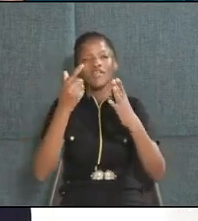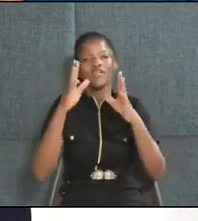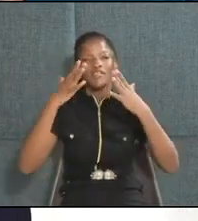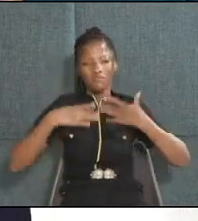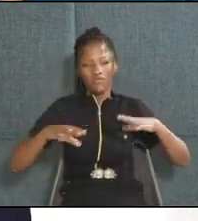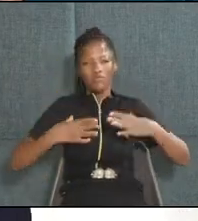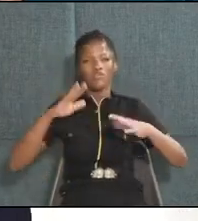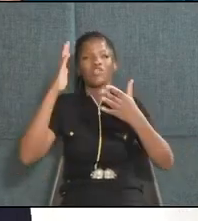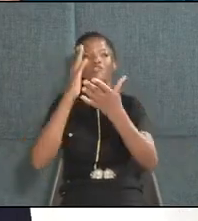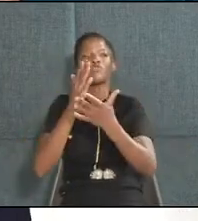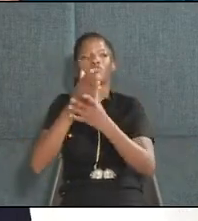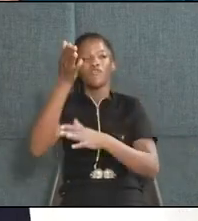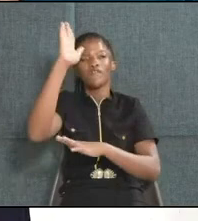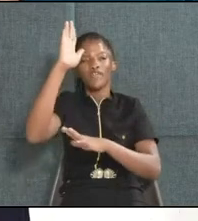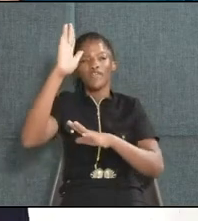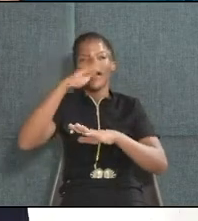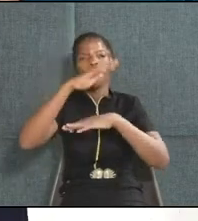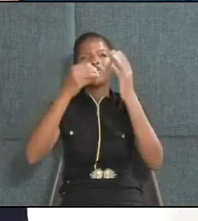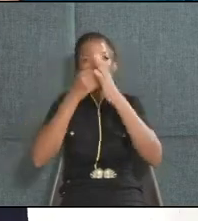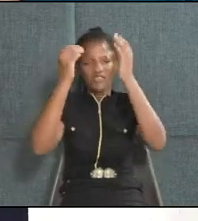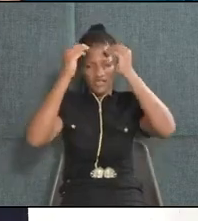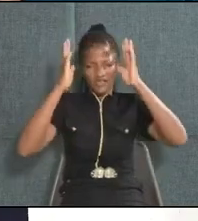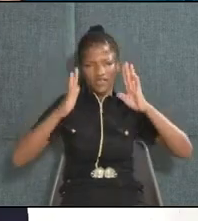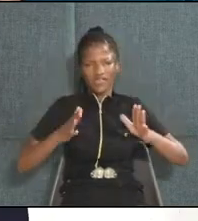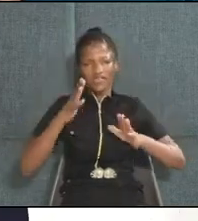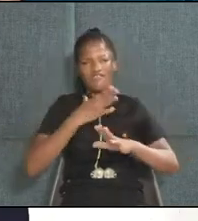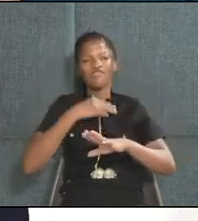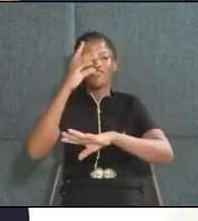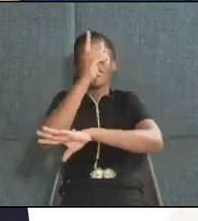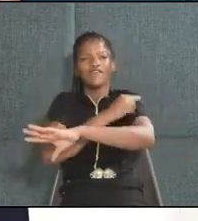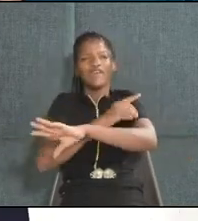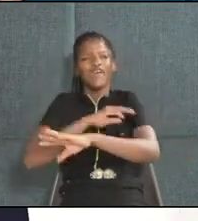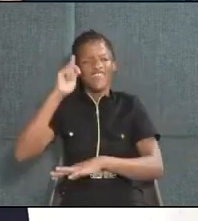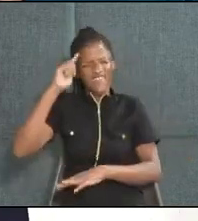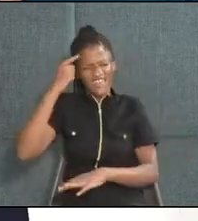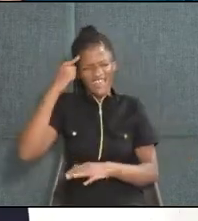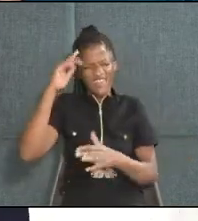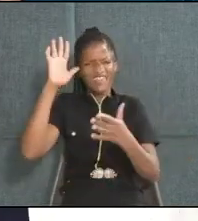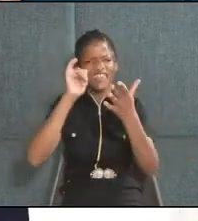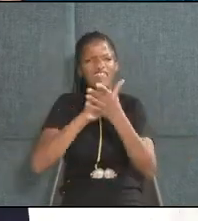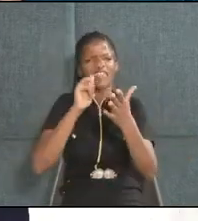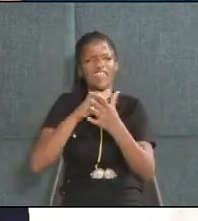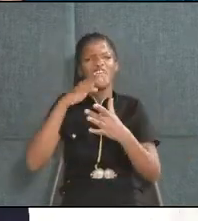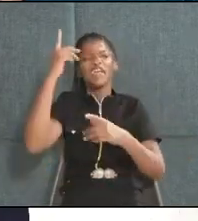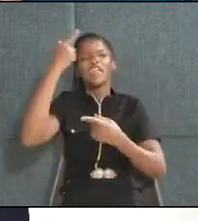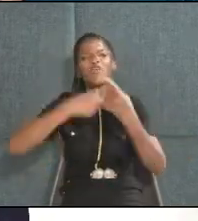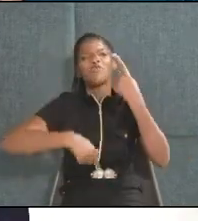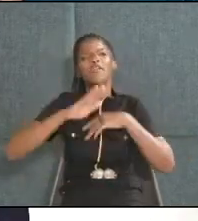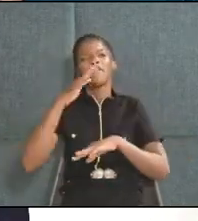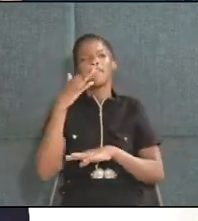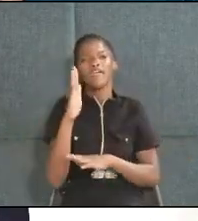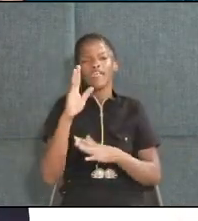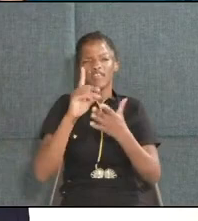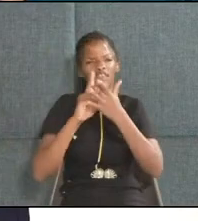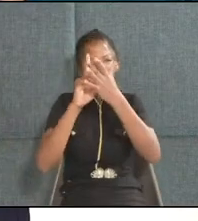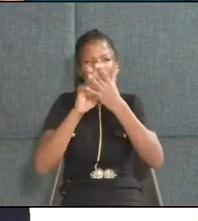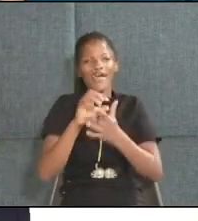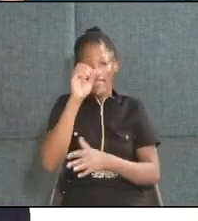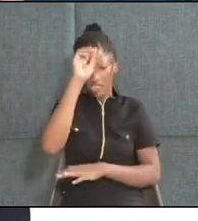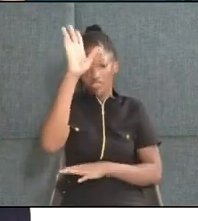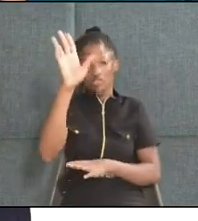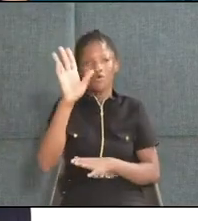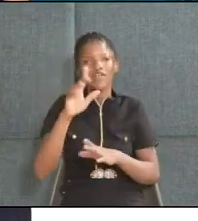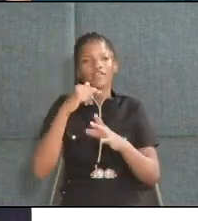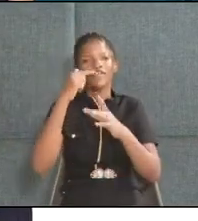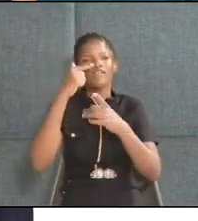God. The teachers and doctors always debated with him, thinking that they would win the debate. But to their rude shock, they couldn't